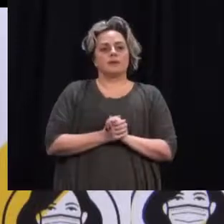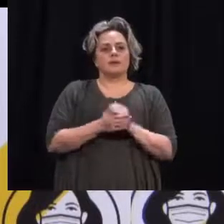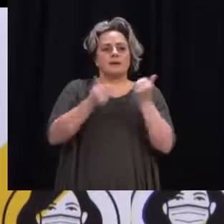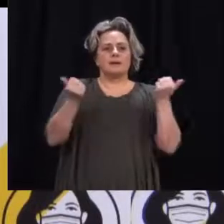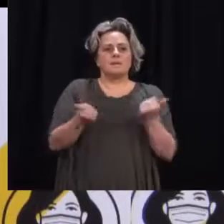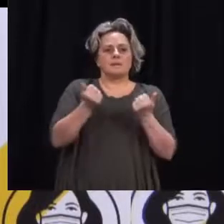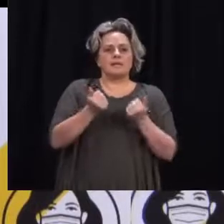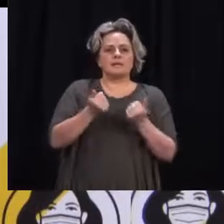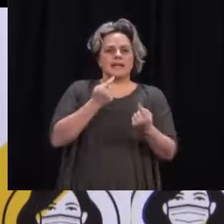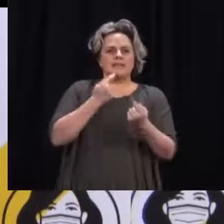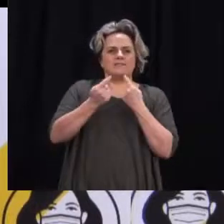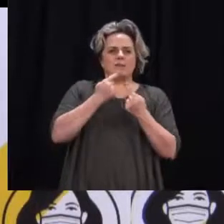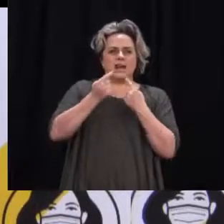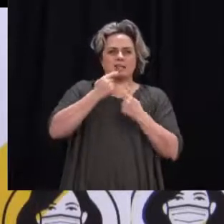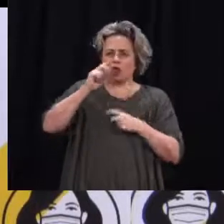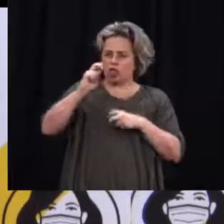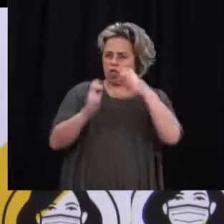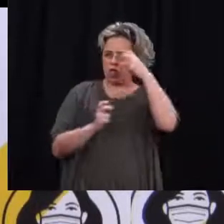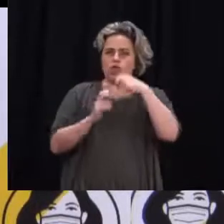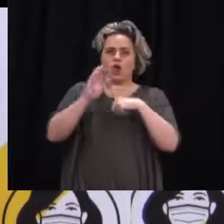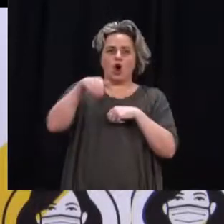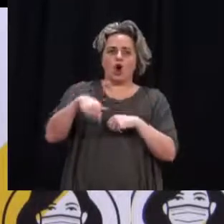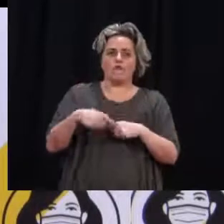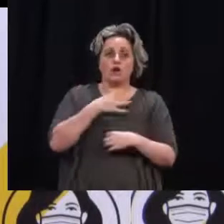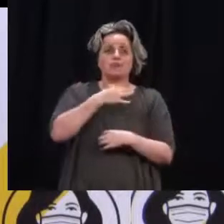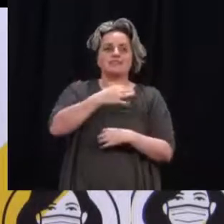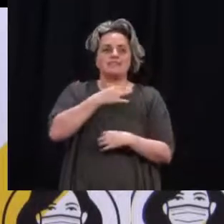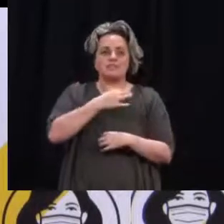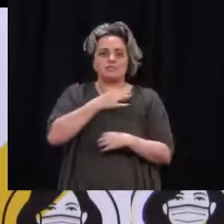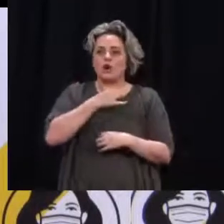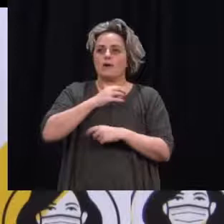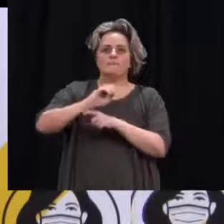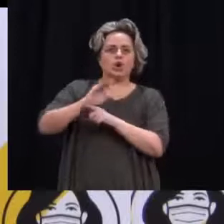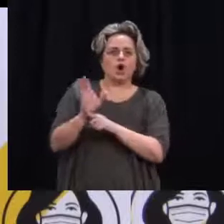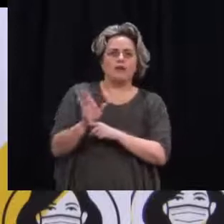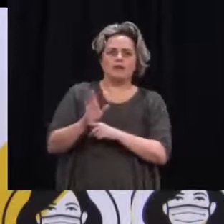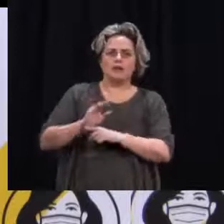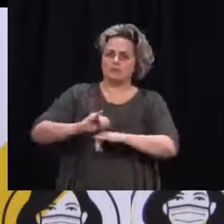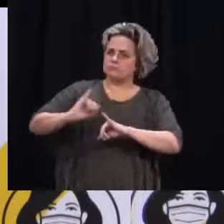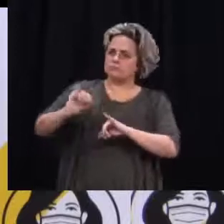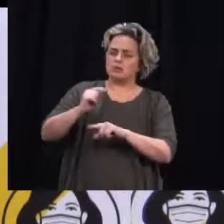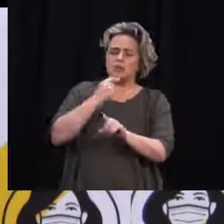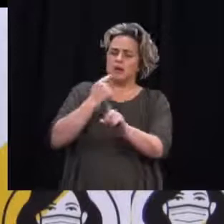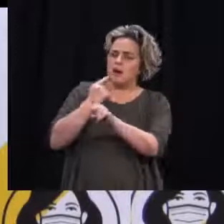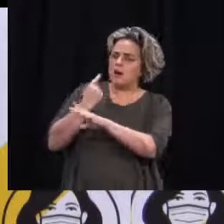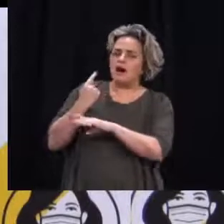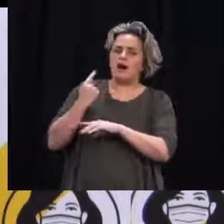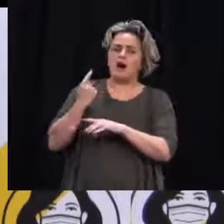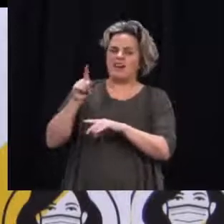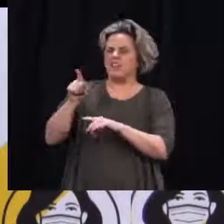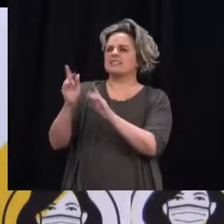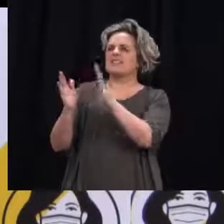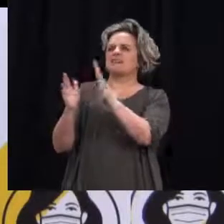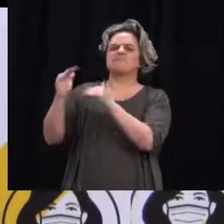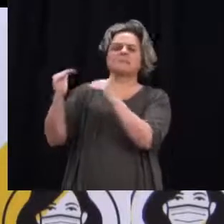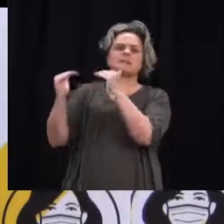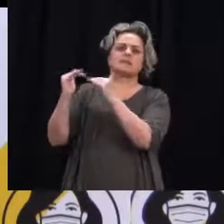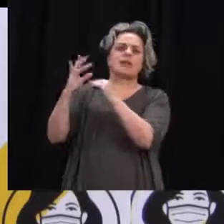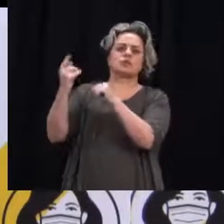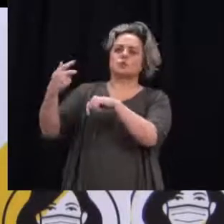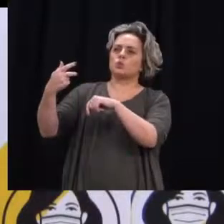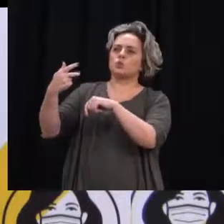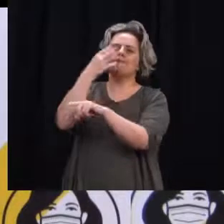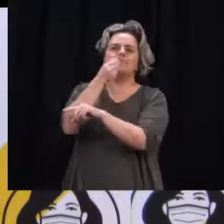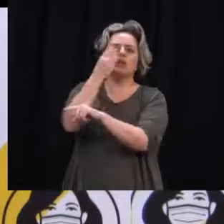misinformation around the dangers of COVID-19 and likening it to influenza. What do you say to the people that are